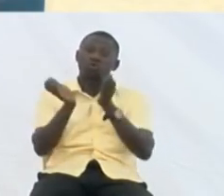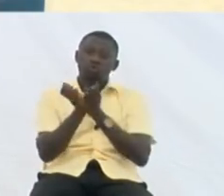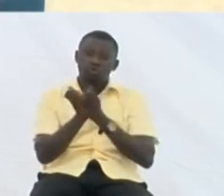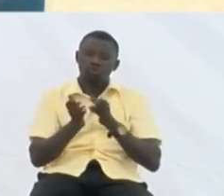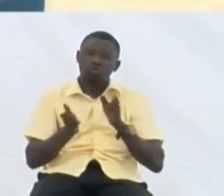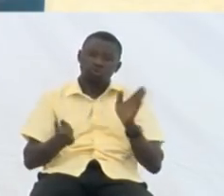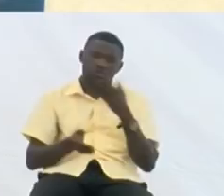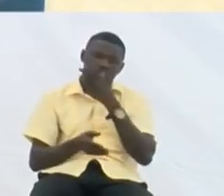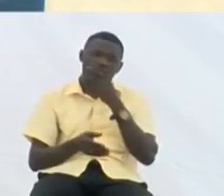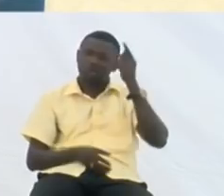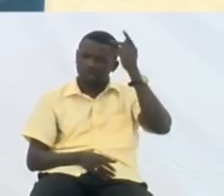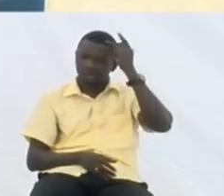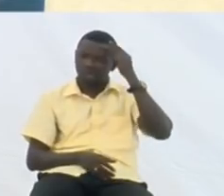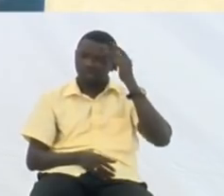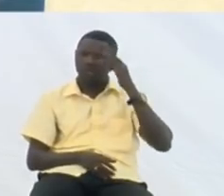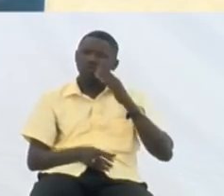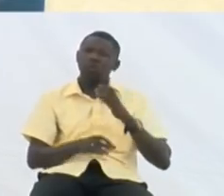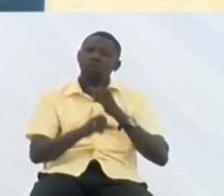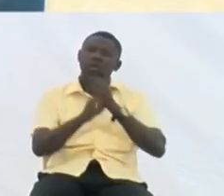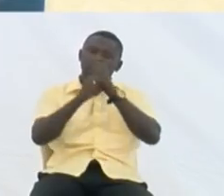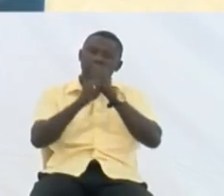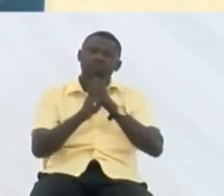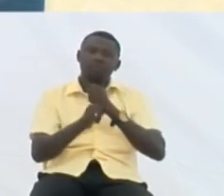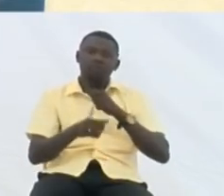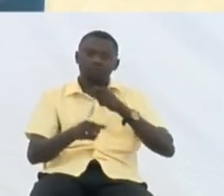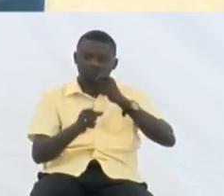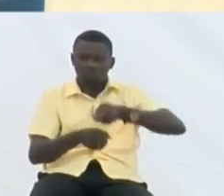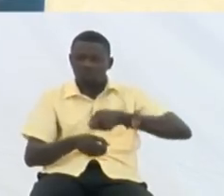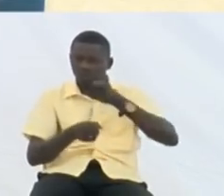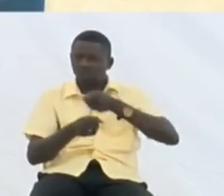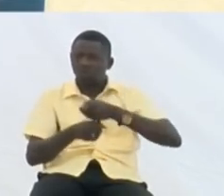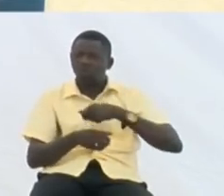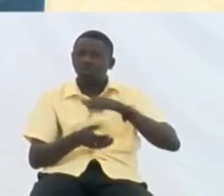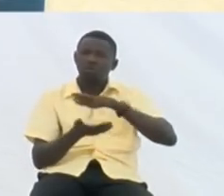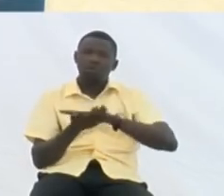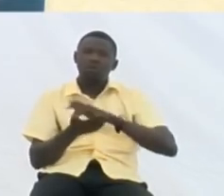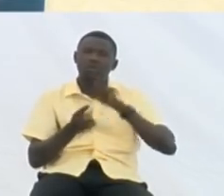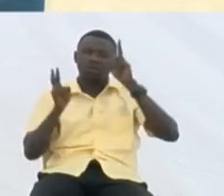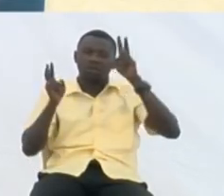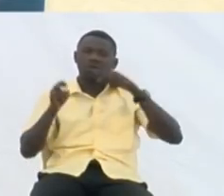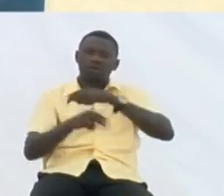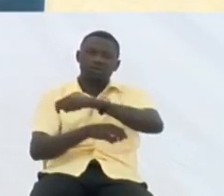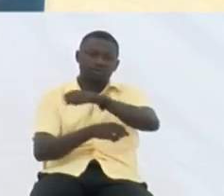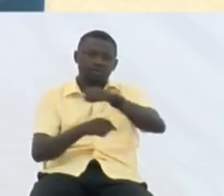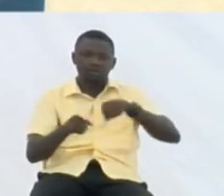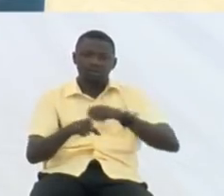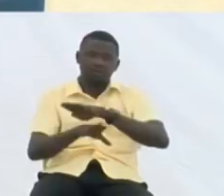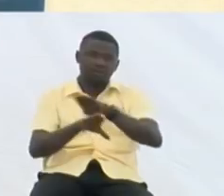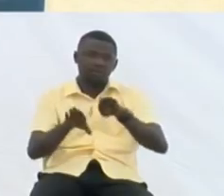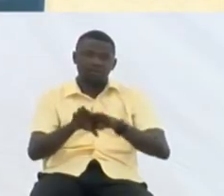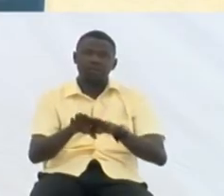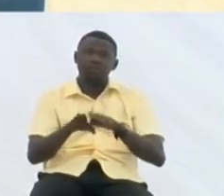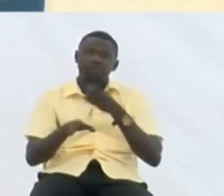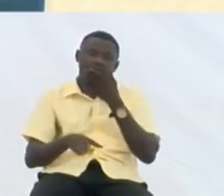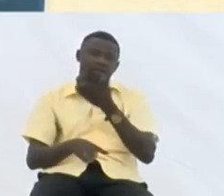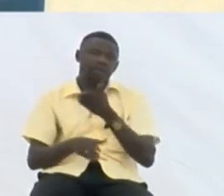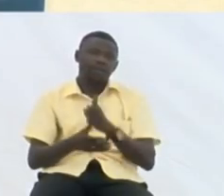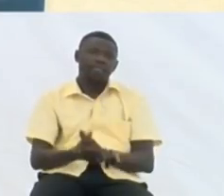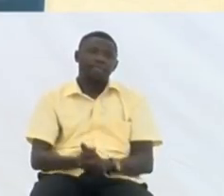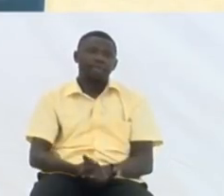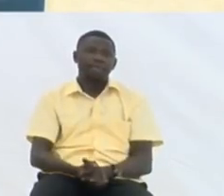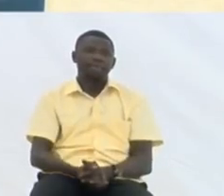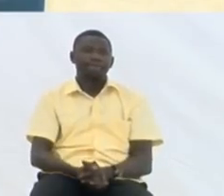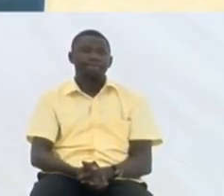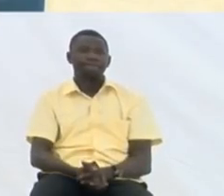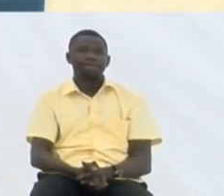That is why we used to depart from this place, the Development Society of Jambur, and go to Kanilai to work on his farms. Tumadonka